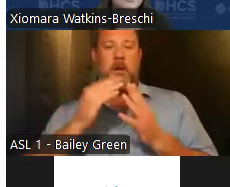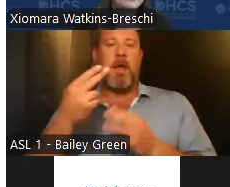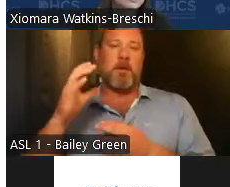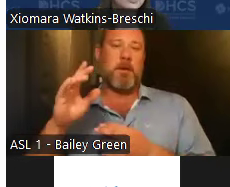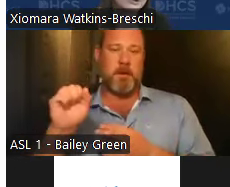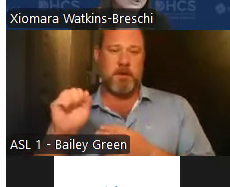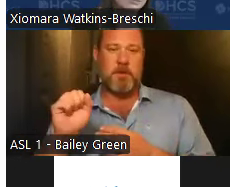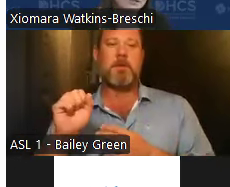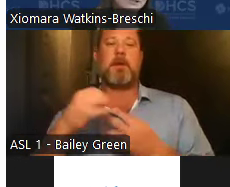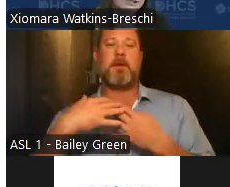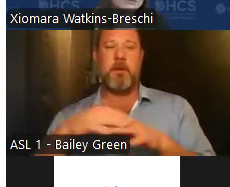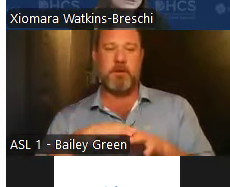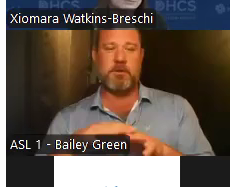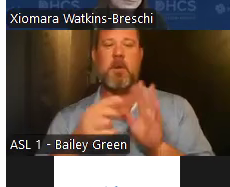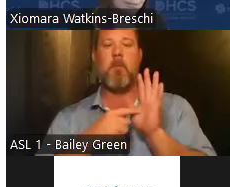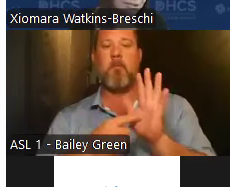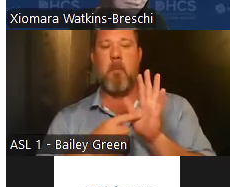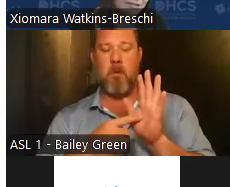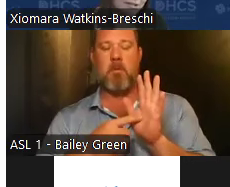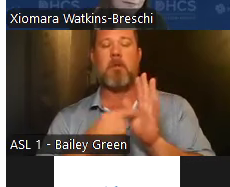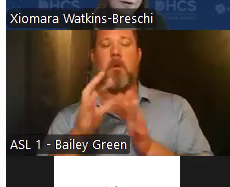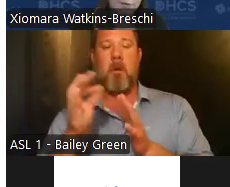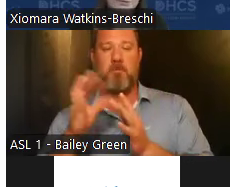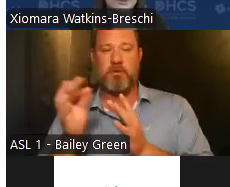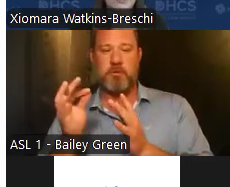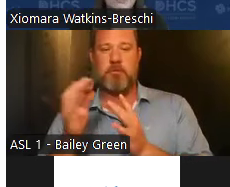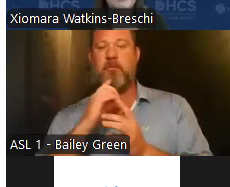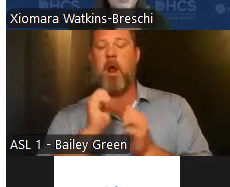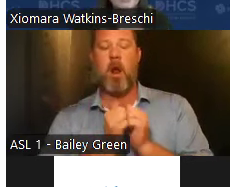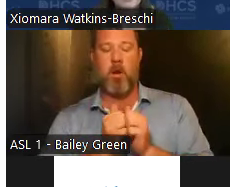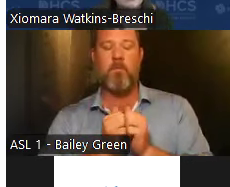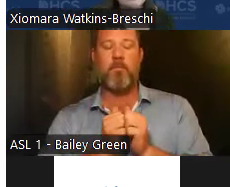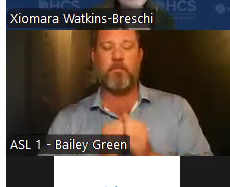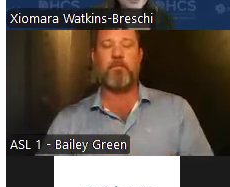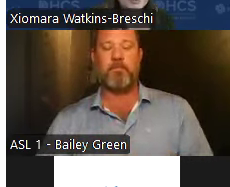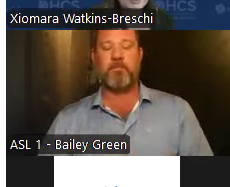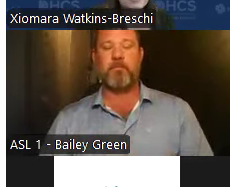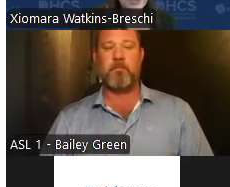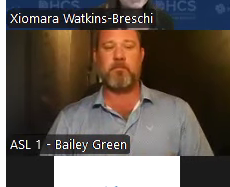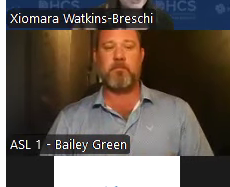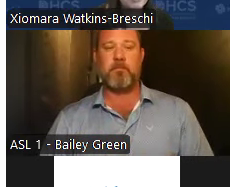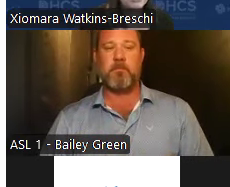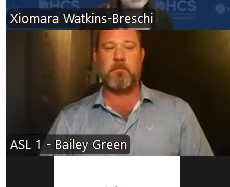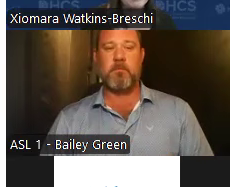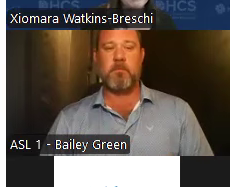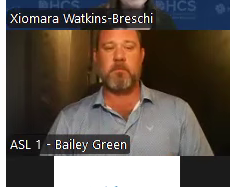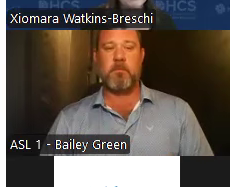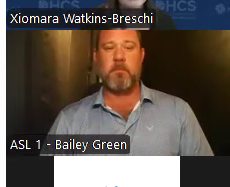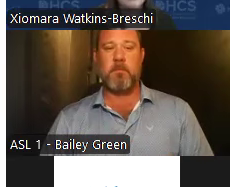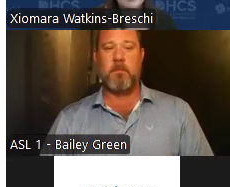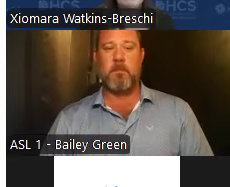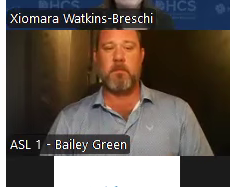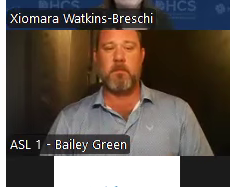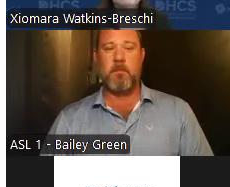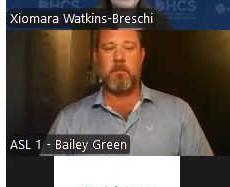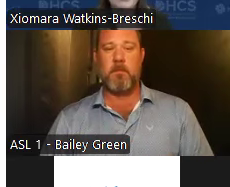integration, and we're currently modeling out certain options for how we will do that. The first major option that we're